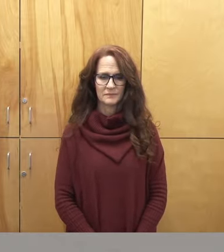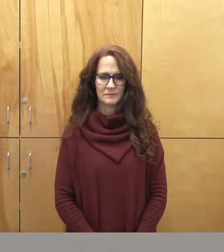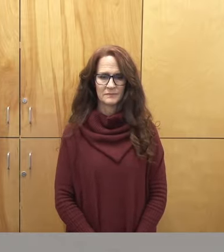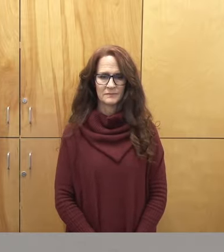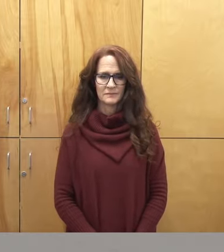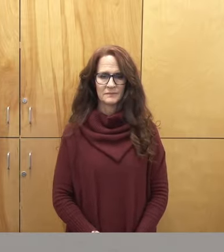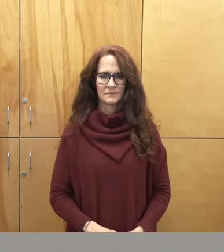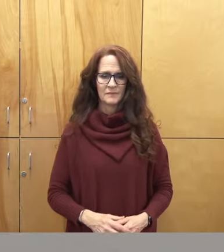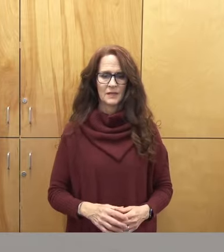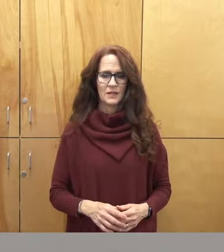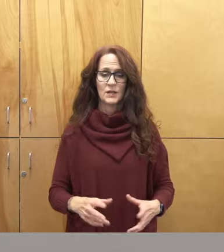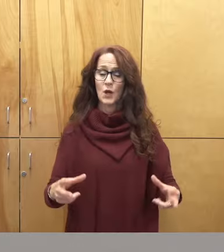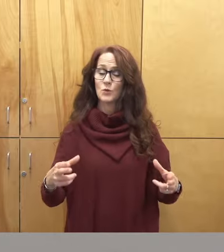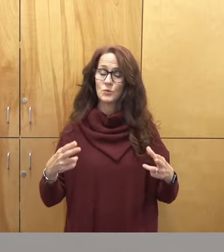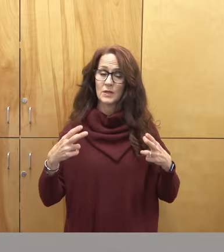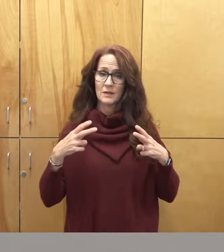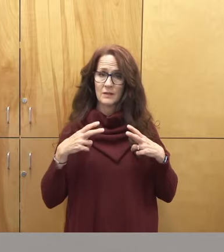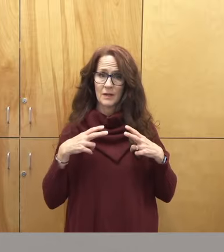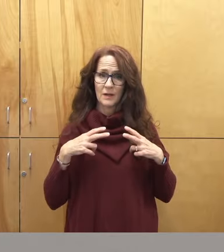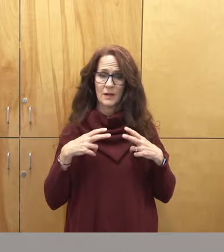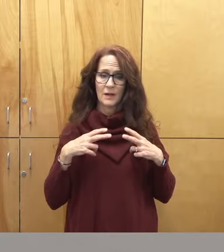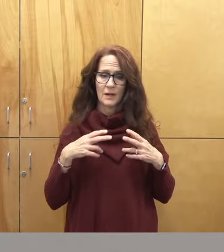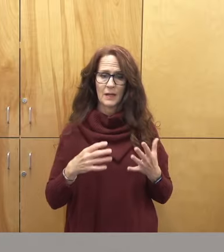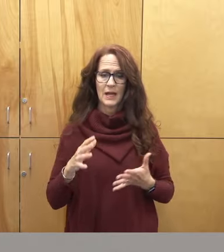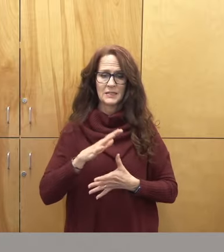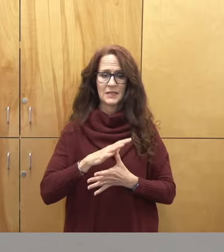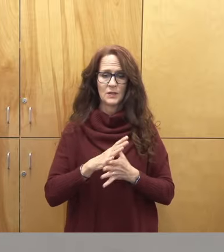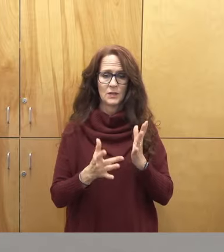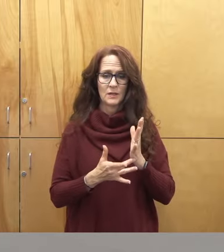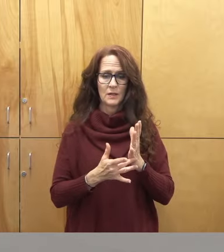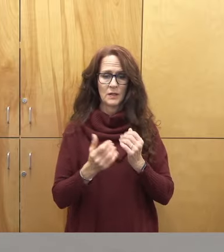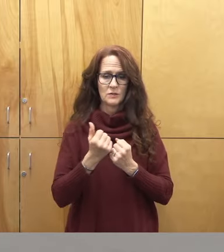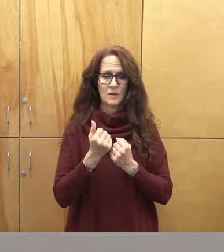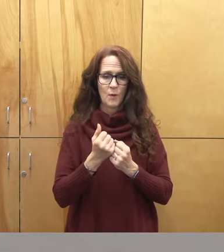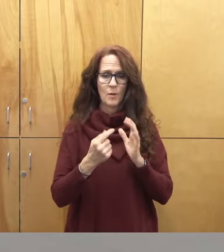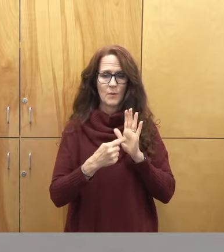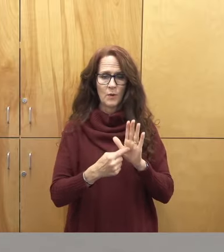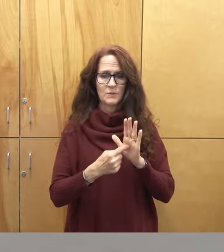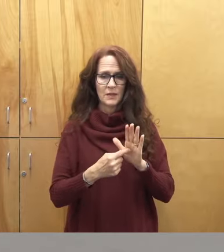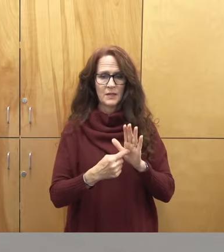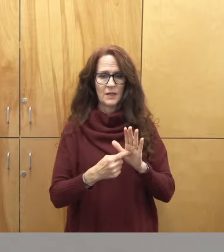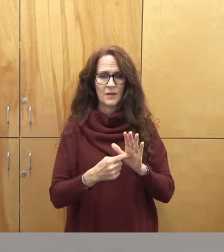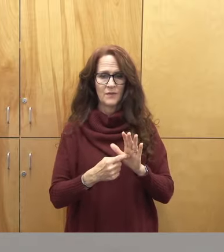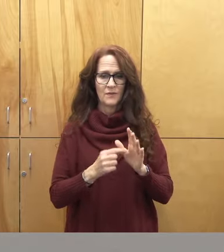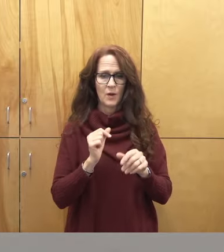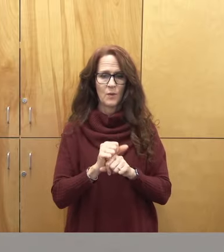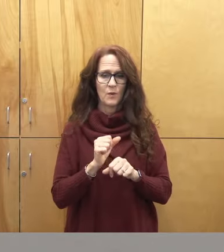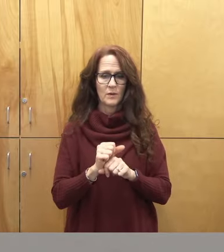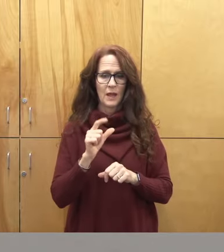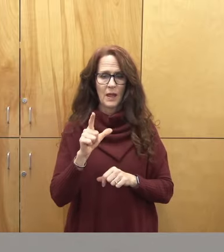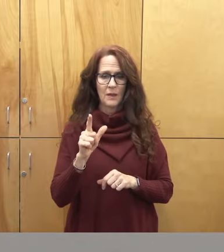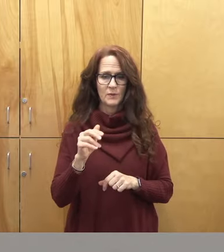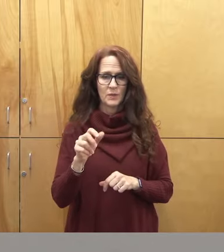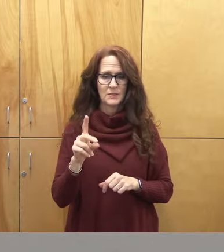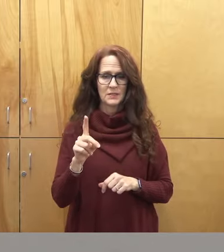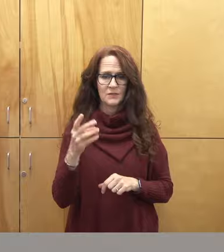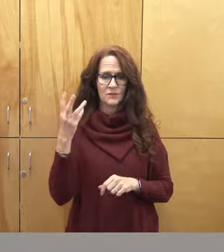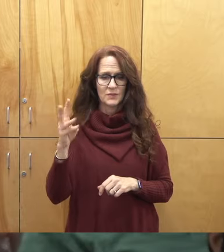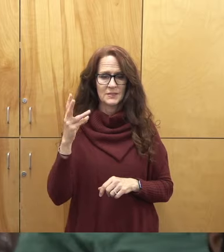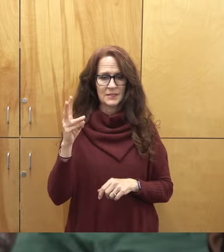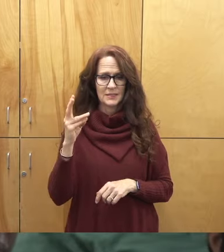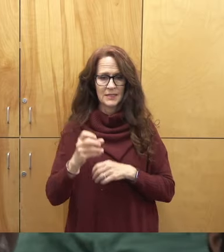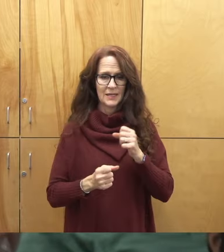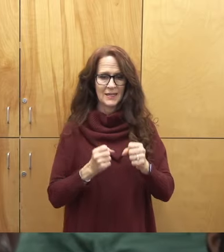And Patricia is retiring as a senior technology support representative. She's worked in LBUSD for 16